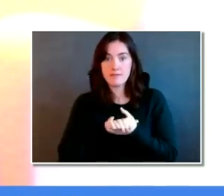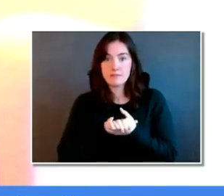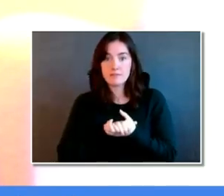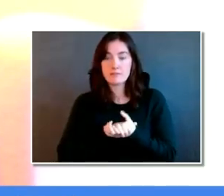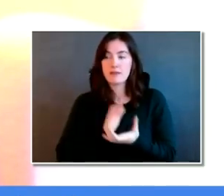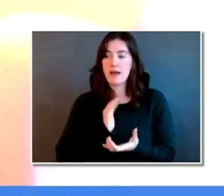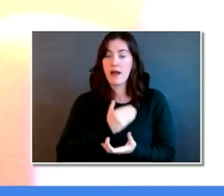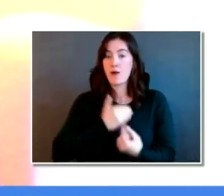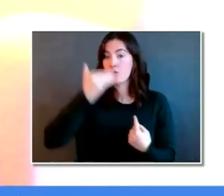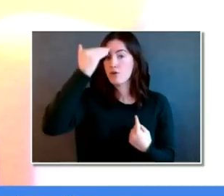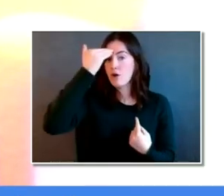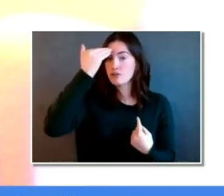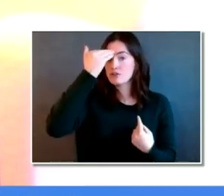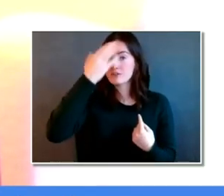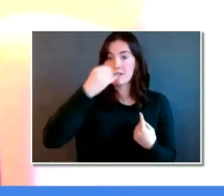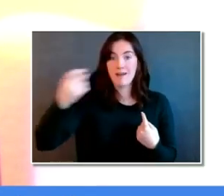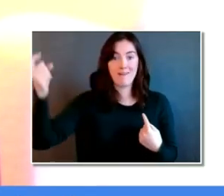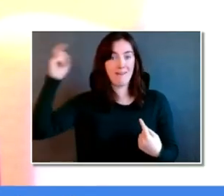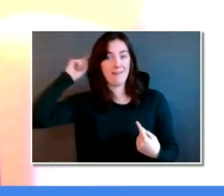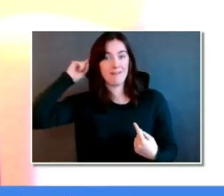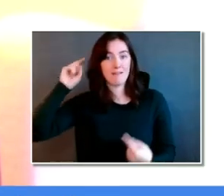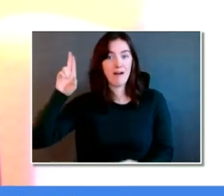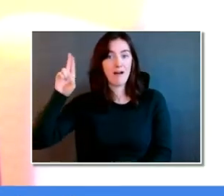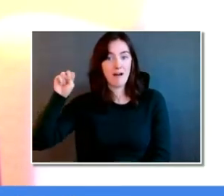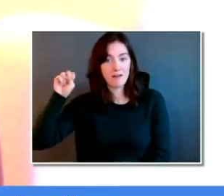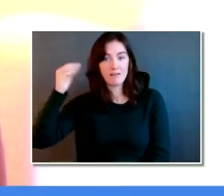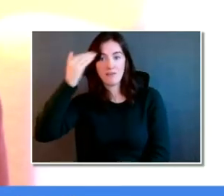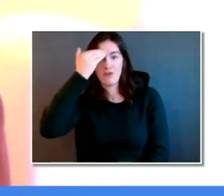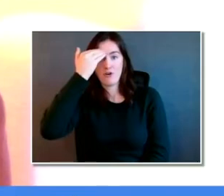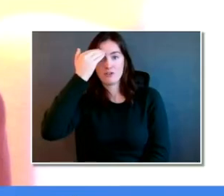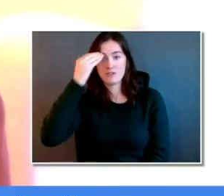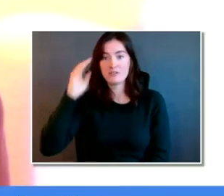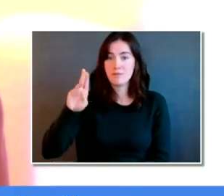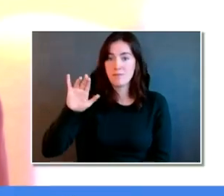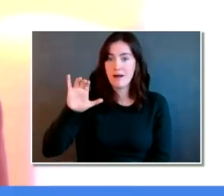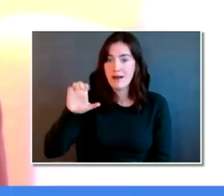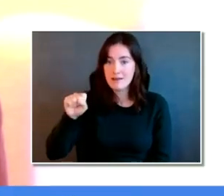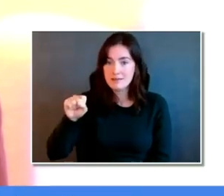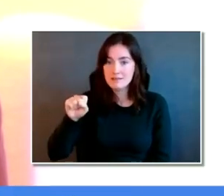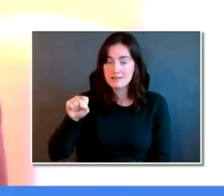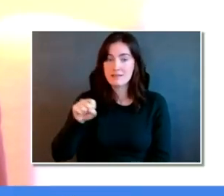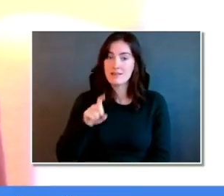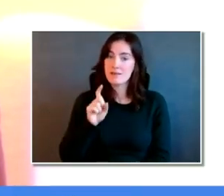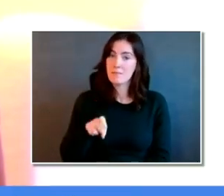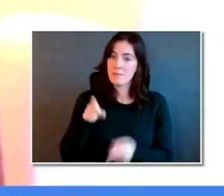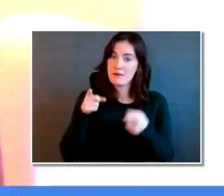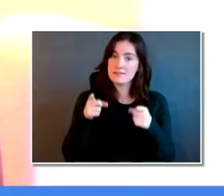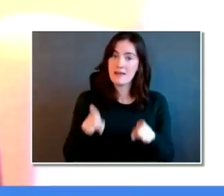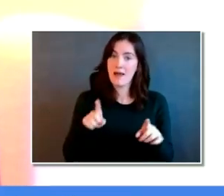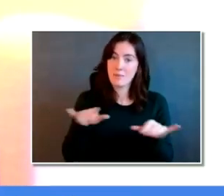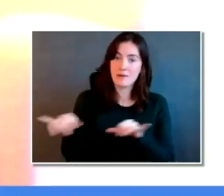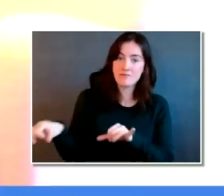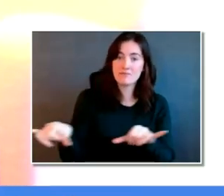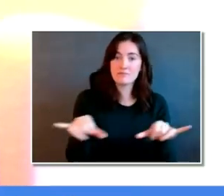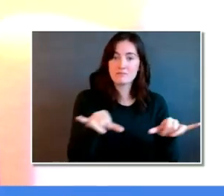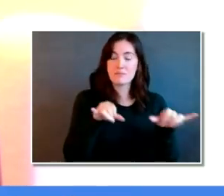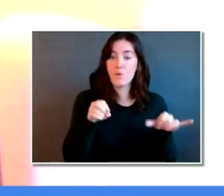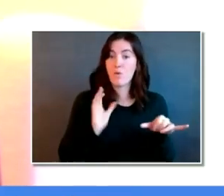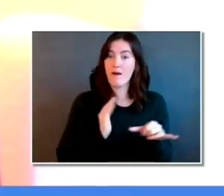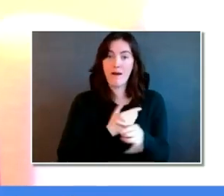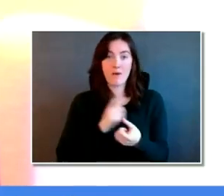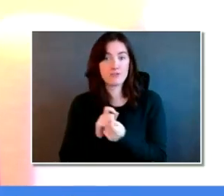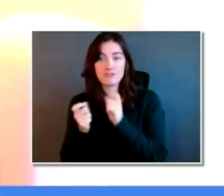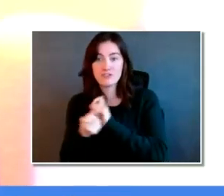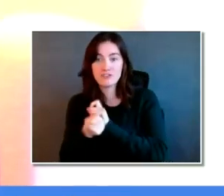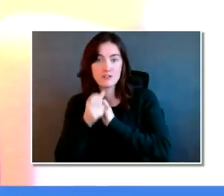biases, and that work has to happen on an individual level, or the systems change that we hope to achieve will never occur effectively or